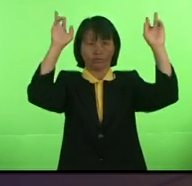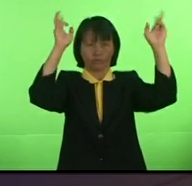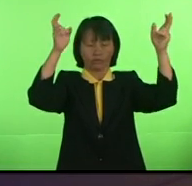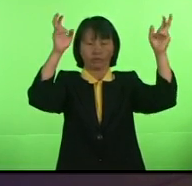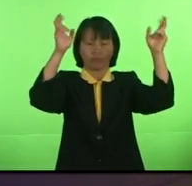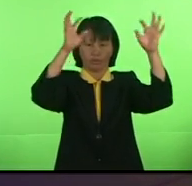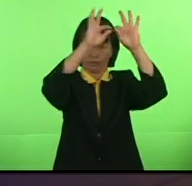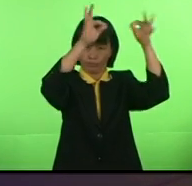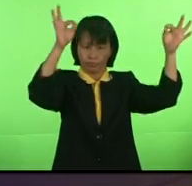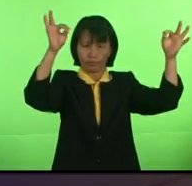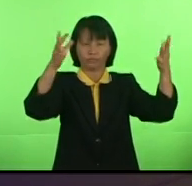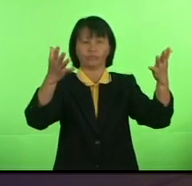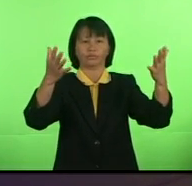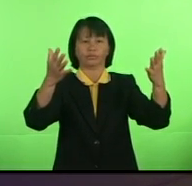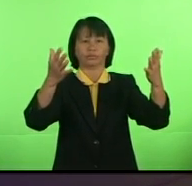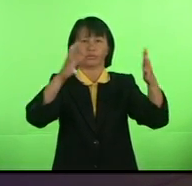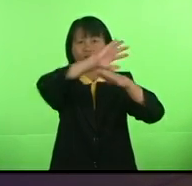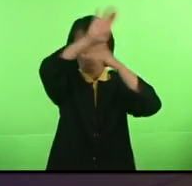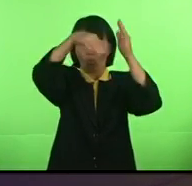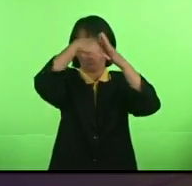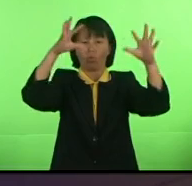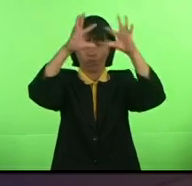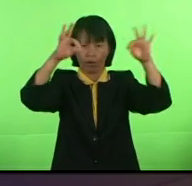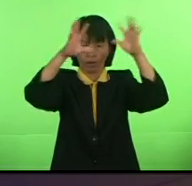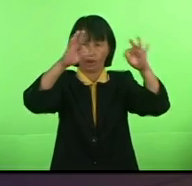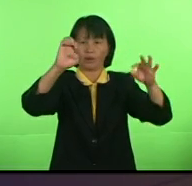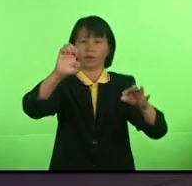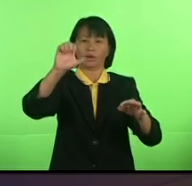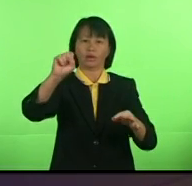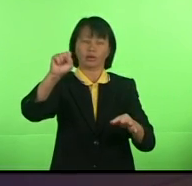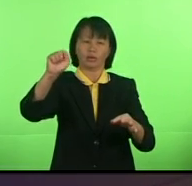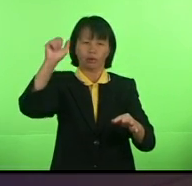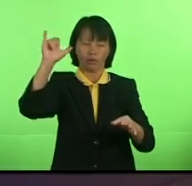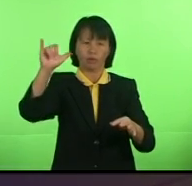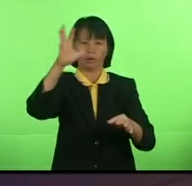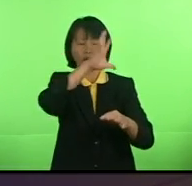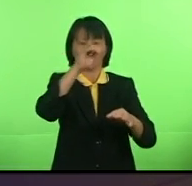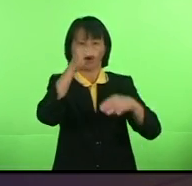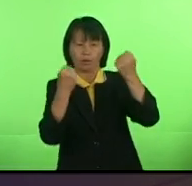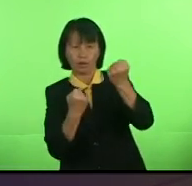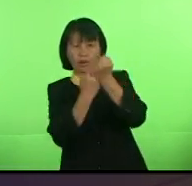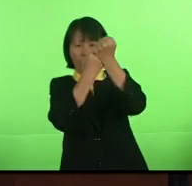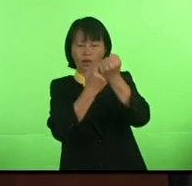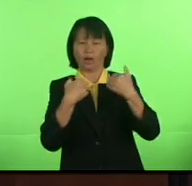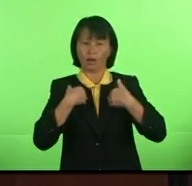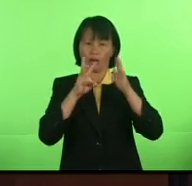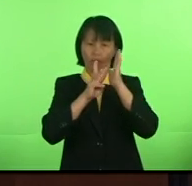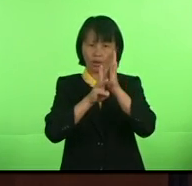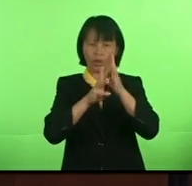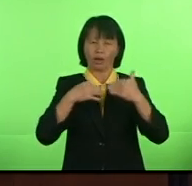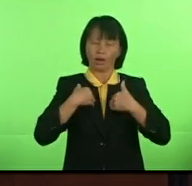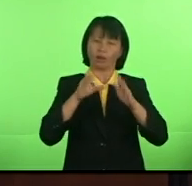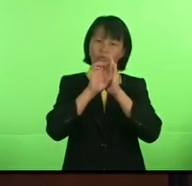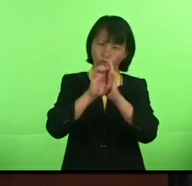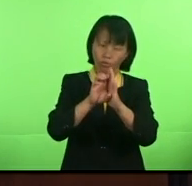thesis statement of the whole essay, and this topic sentence is supported by evidence, sometimes comes with examples